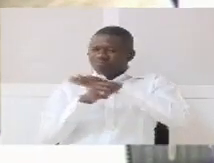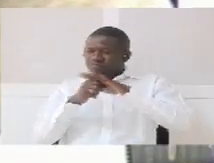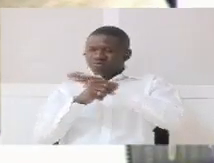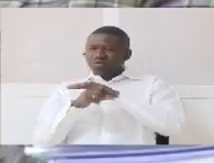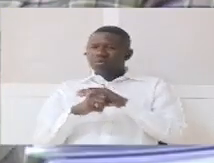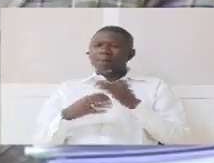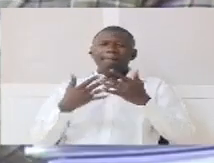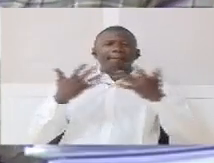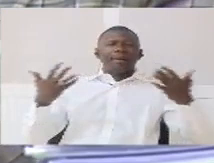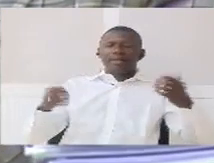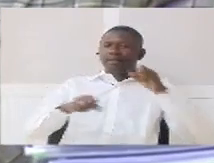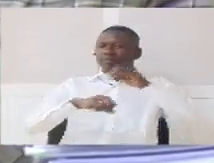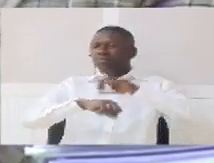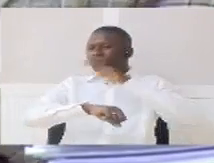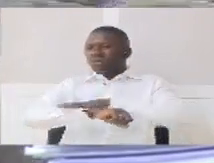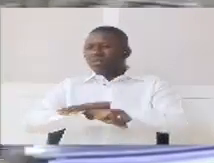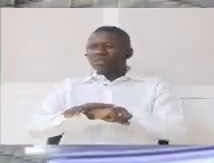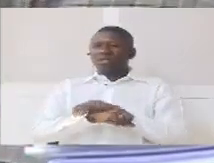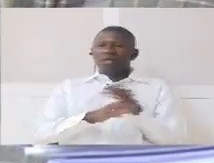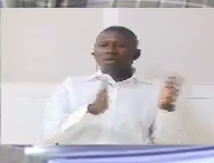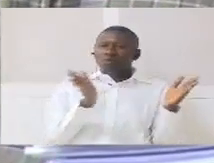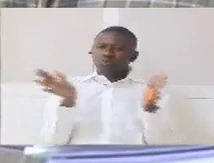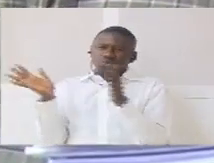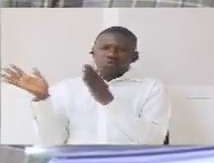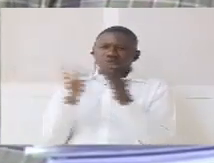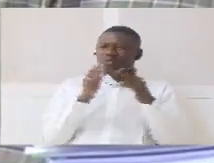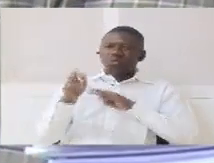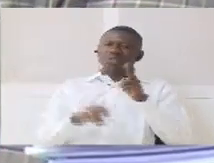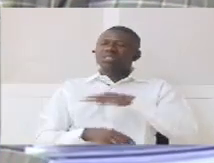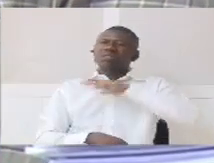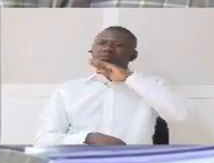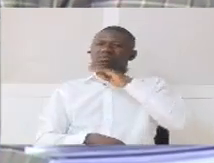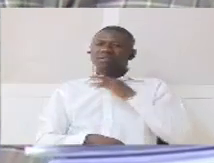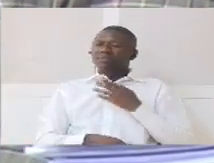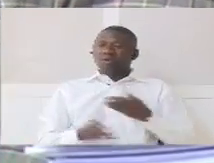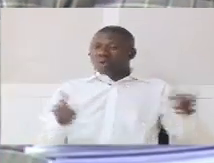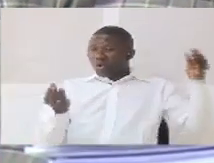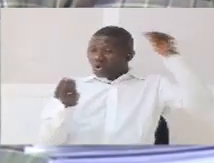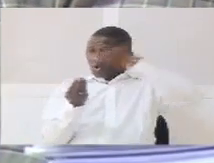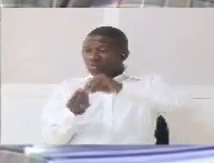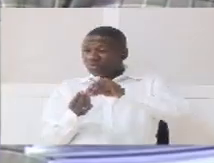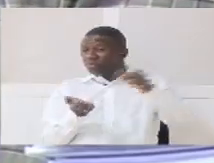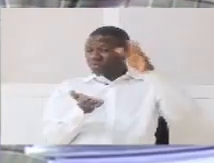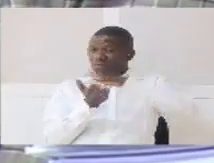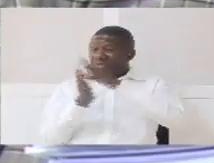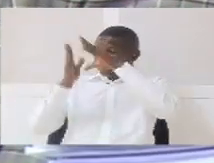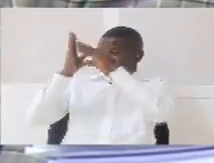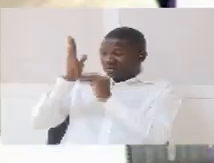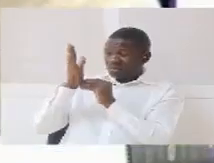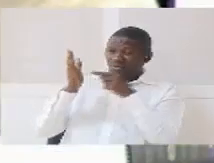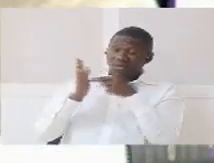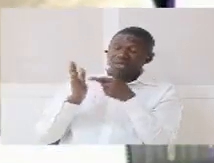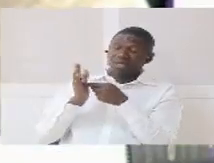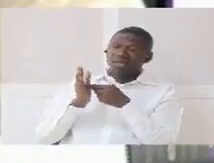ventilation, and all that. Mm-hmm. If you put all that together, you would agree that the conditions are